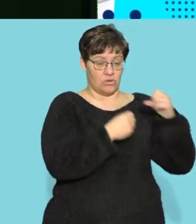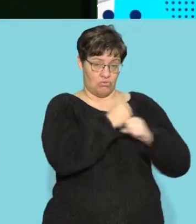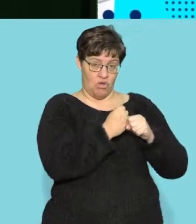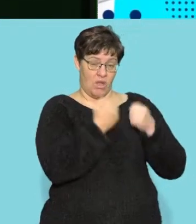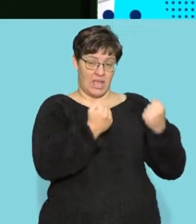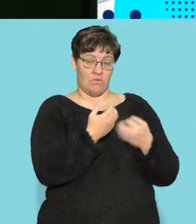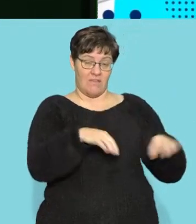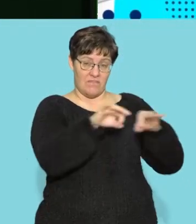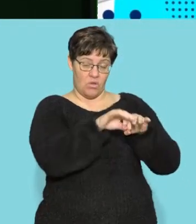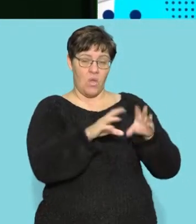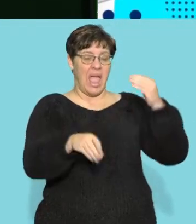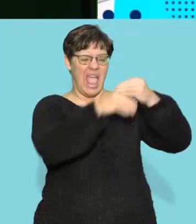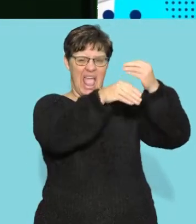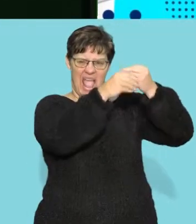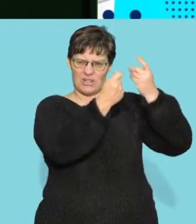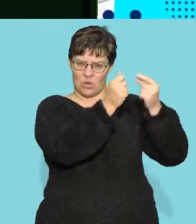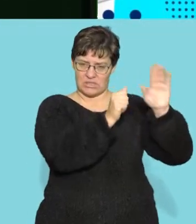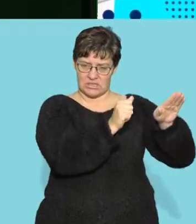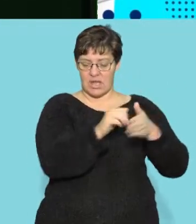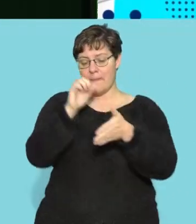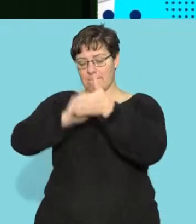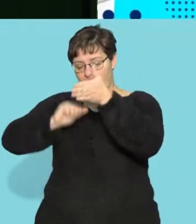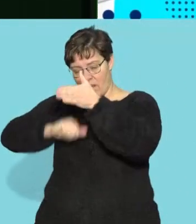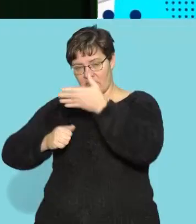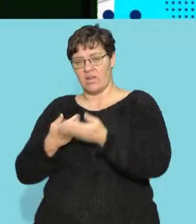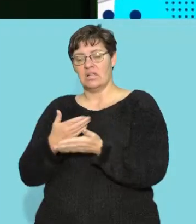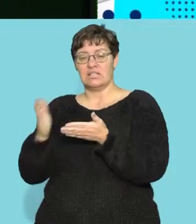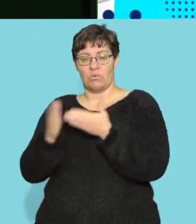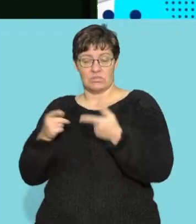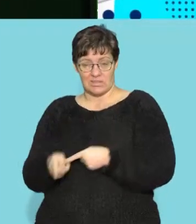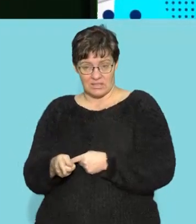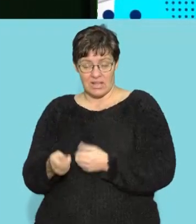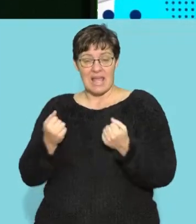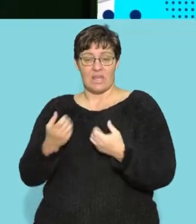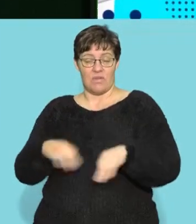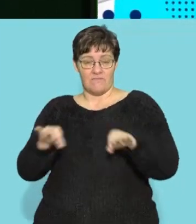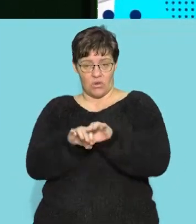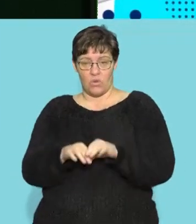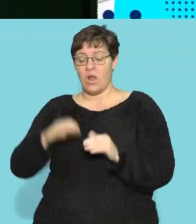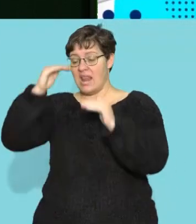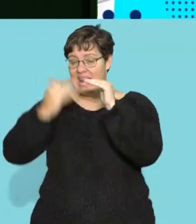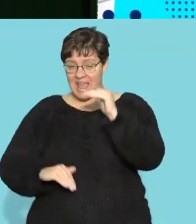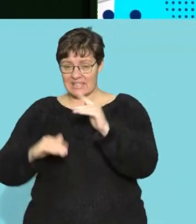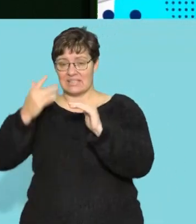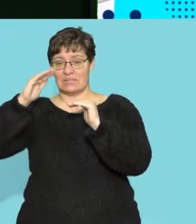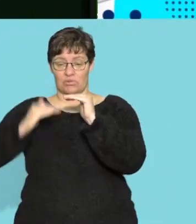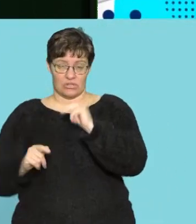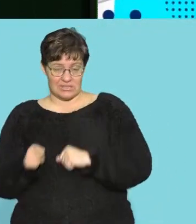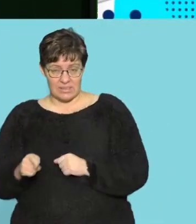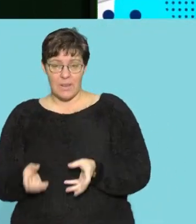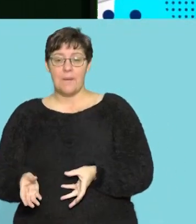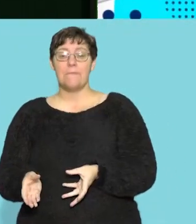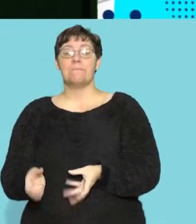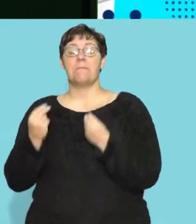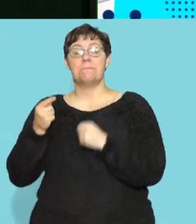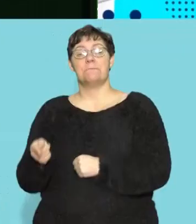year, plus your additions at cost, less your disposals at carrying value, less your depreciation will give